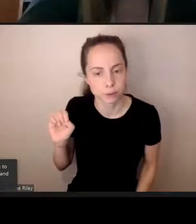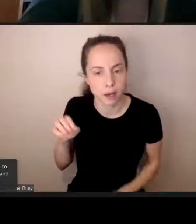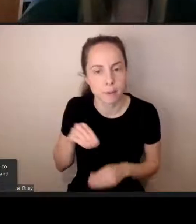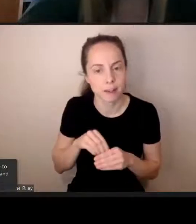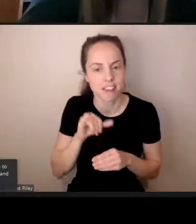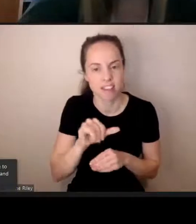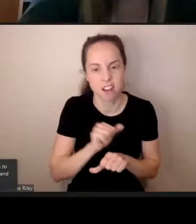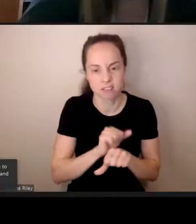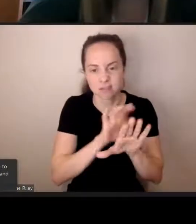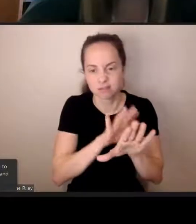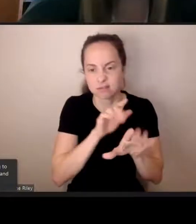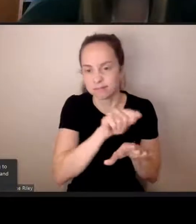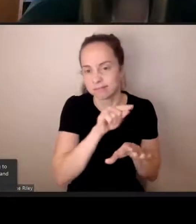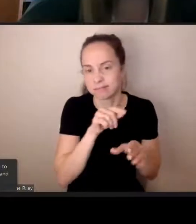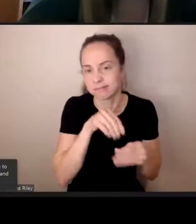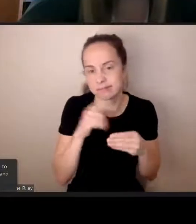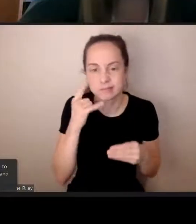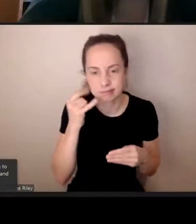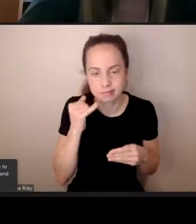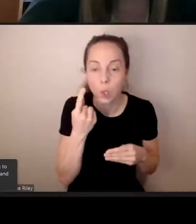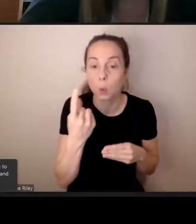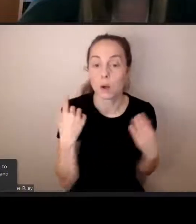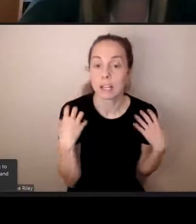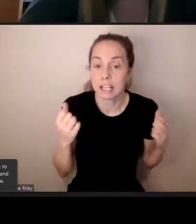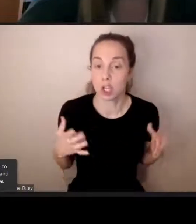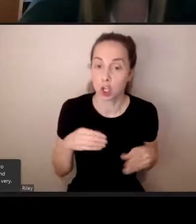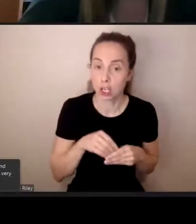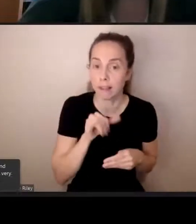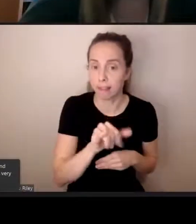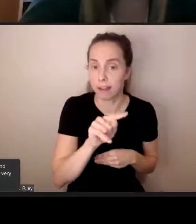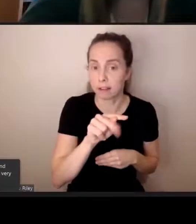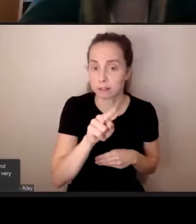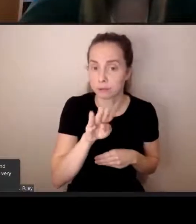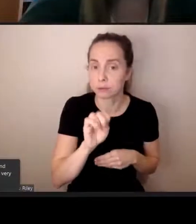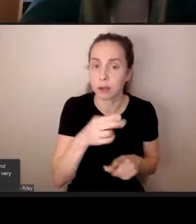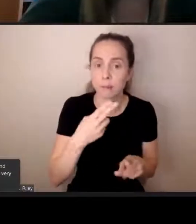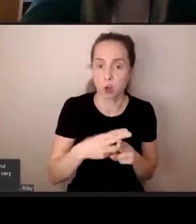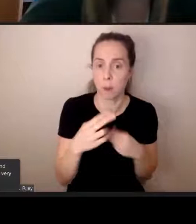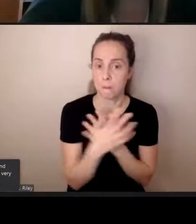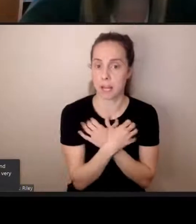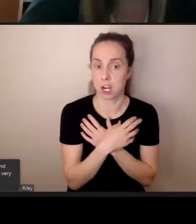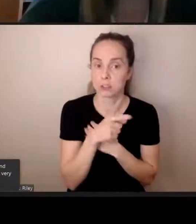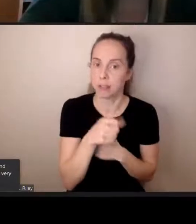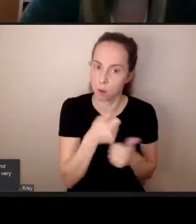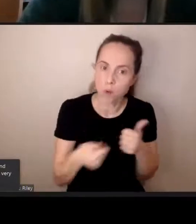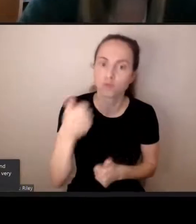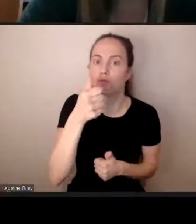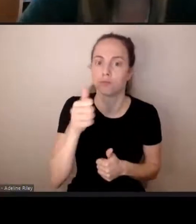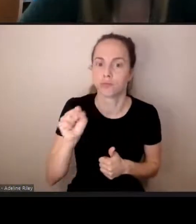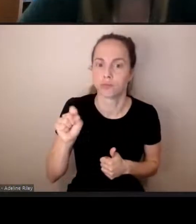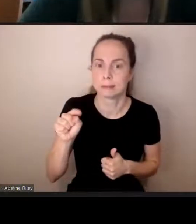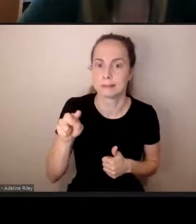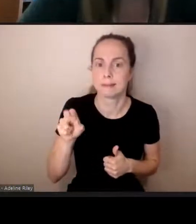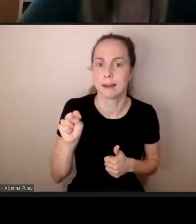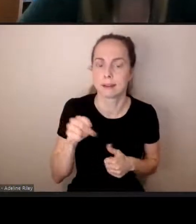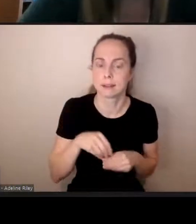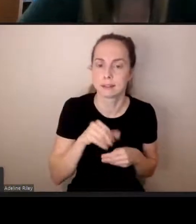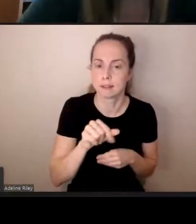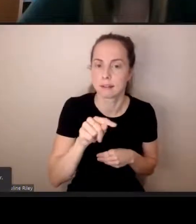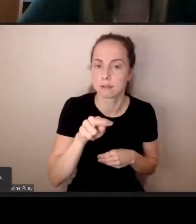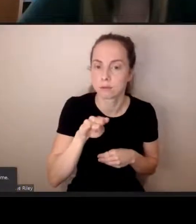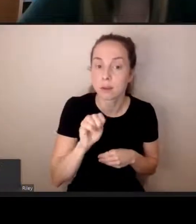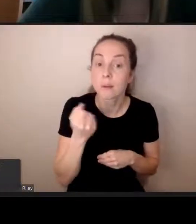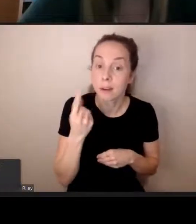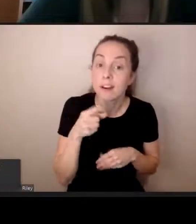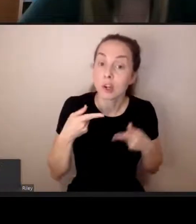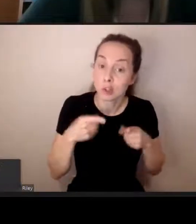tribes were called bears. And they were very high status people in the tribe. And they would hibernate in the wintertime